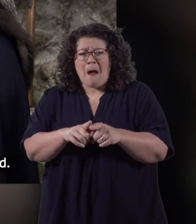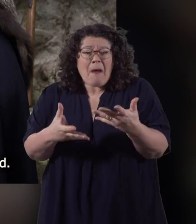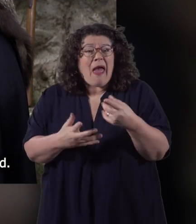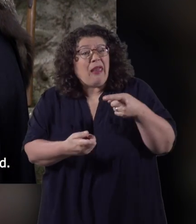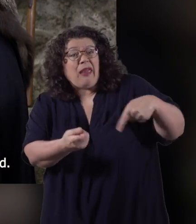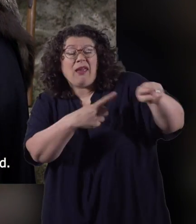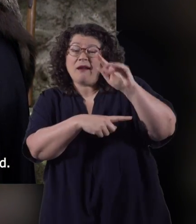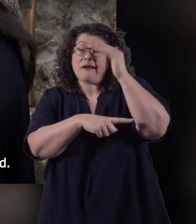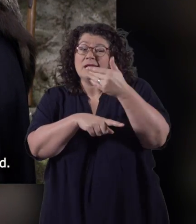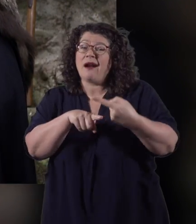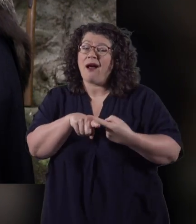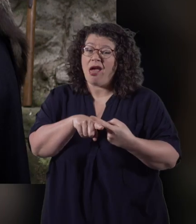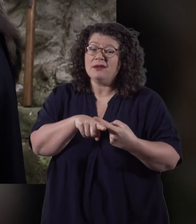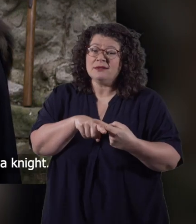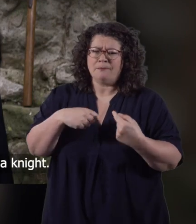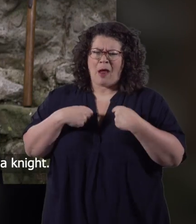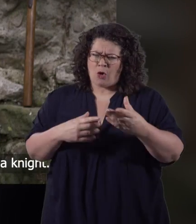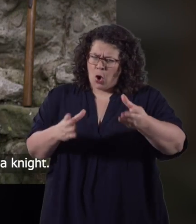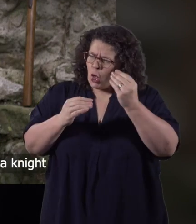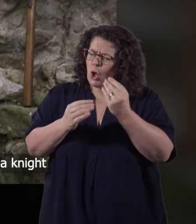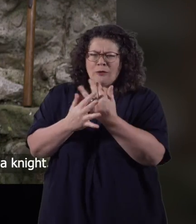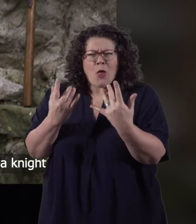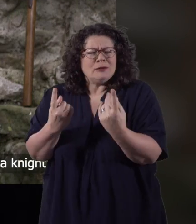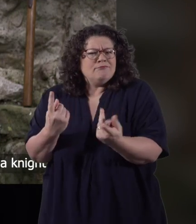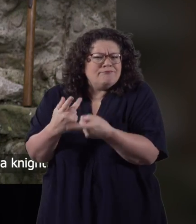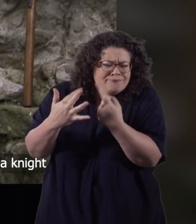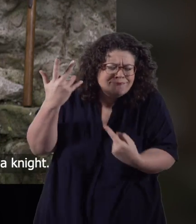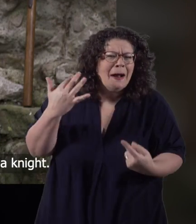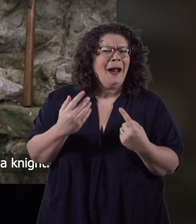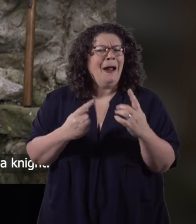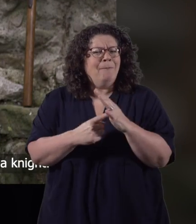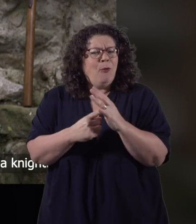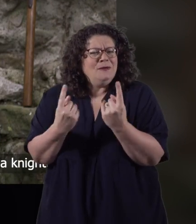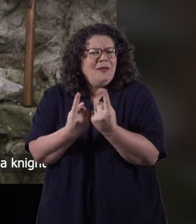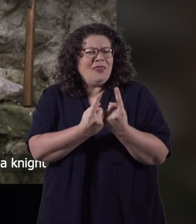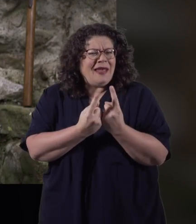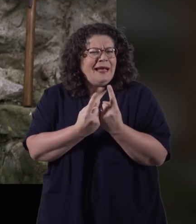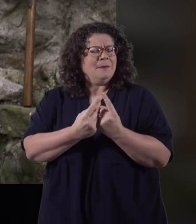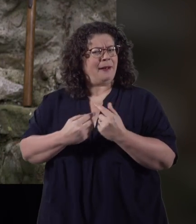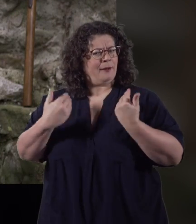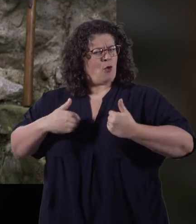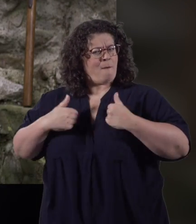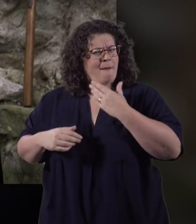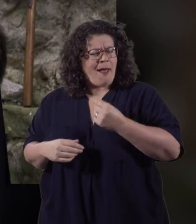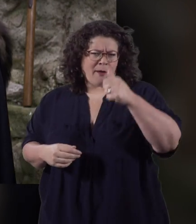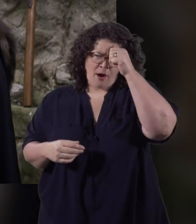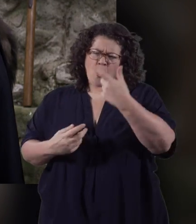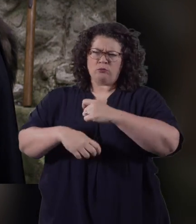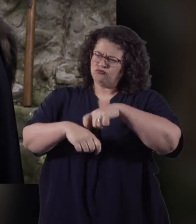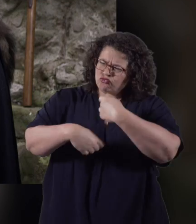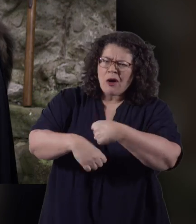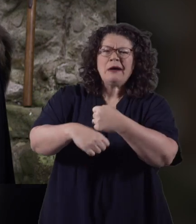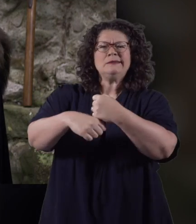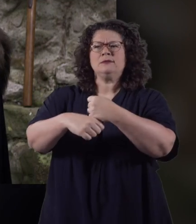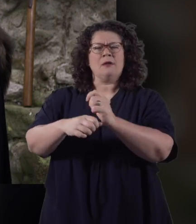been the same as any knight of England. I have learned all of the important things to be a nobleman and a knight. I learned how to ride and